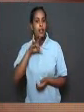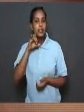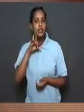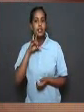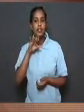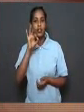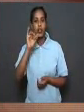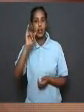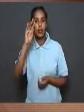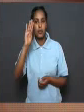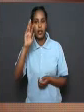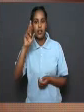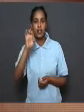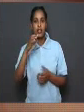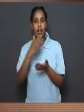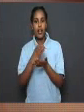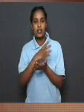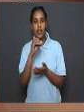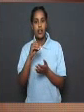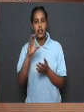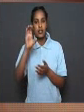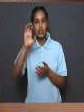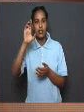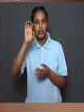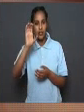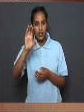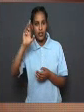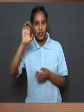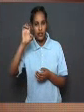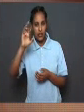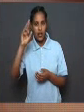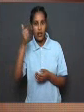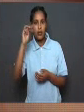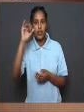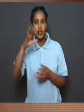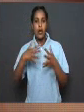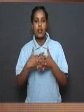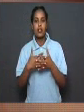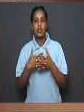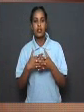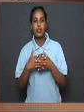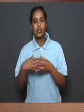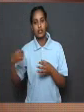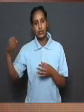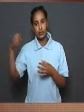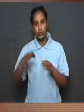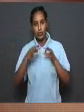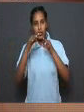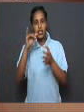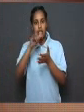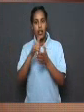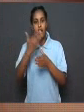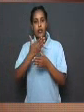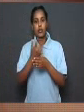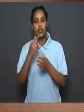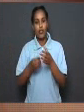Plastics, fiberglass, and ceramic materials function as insulators that limit the